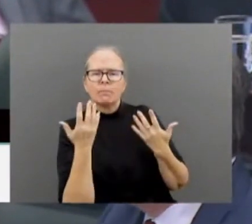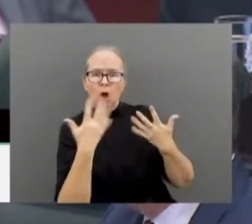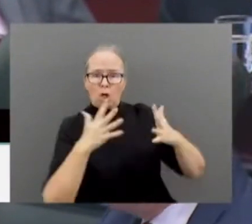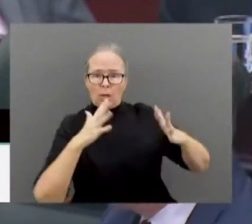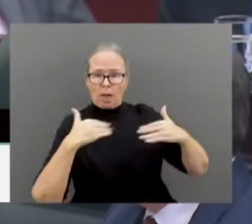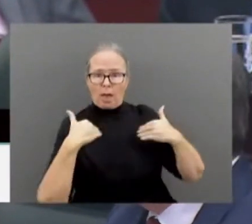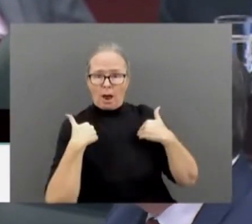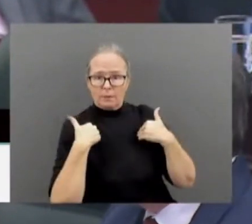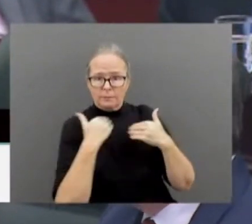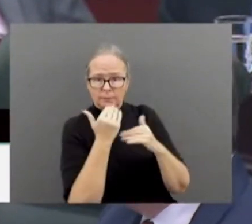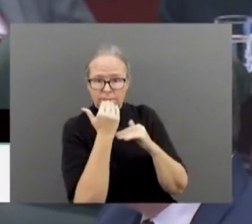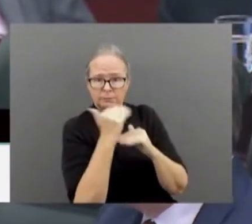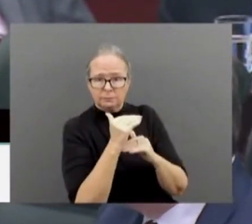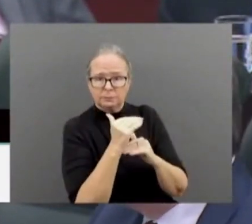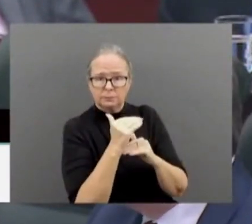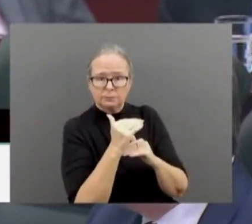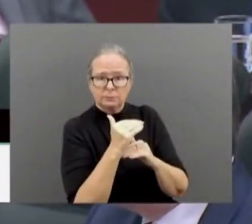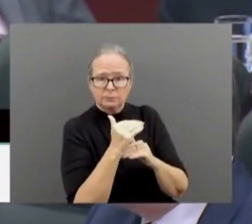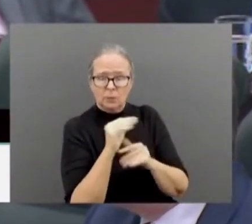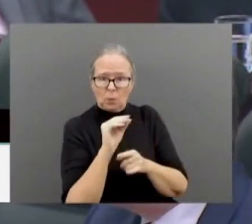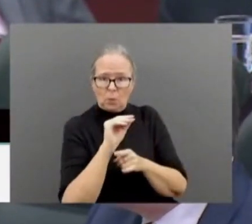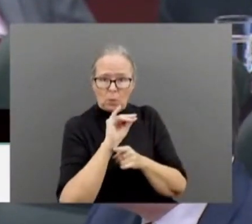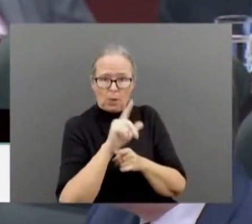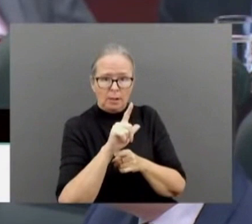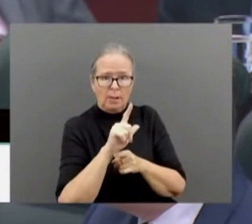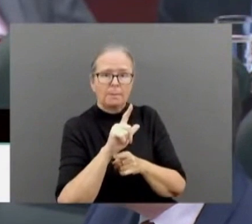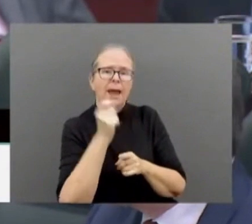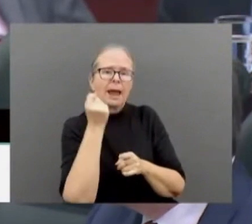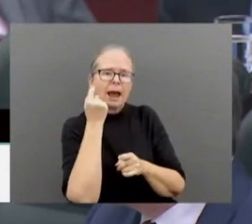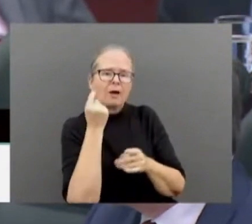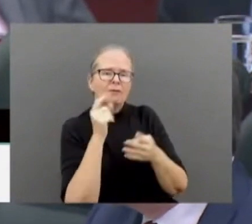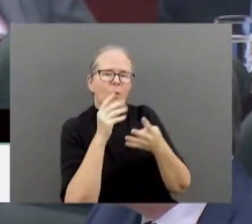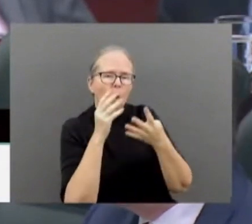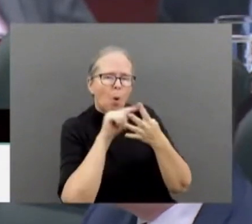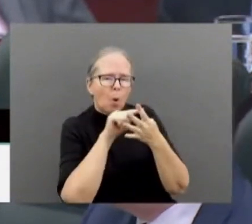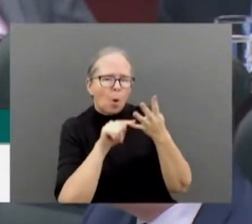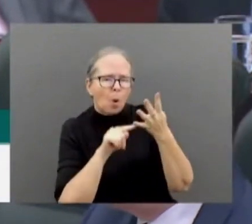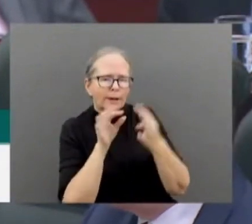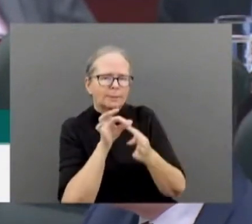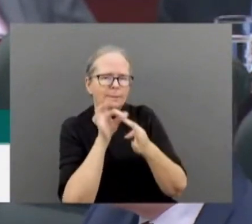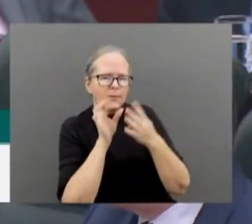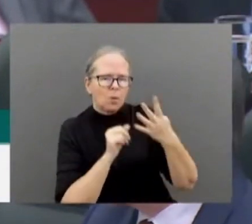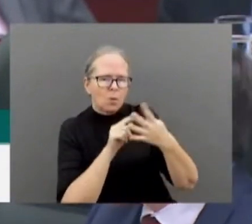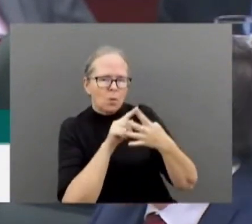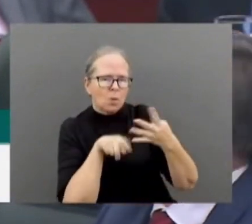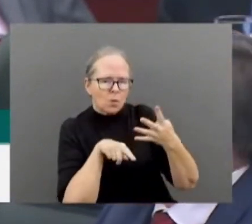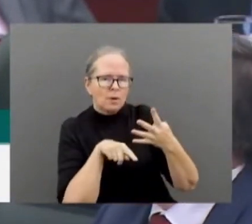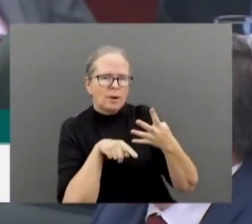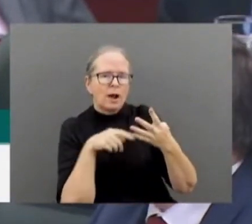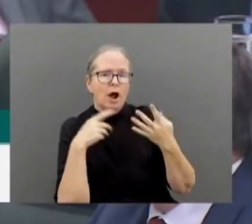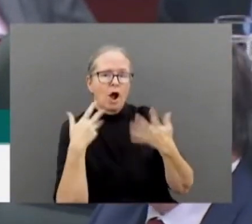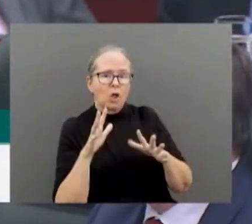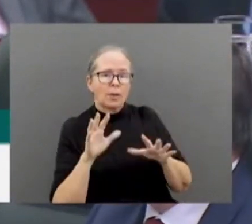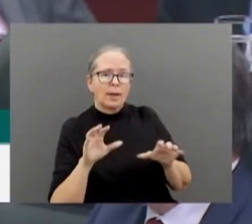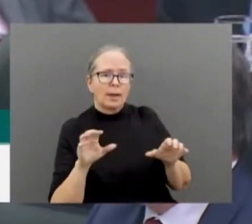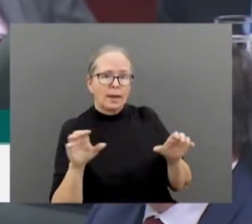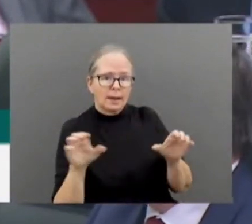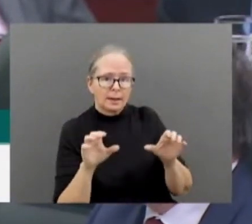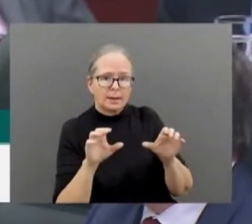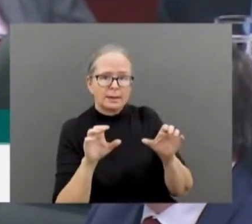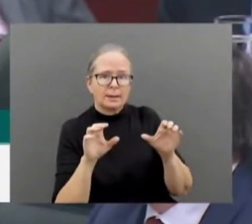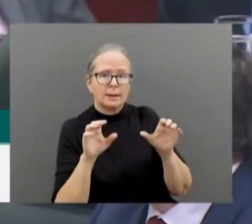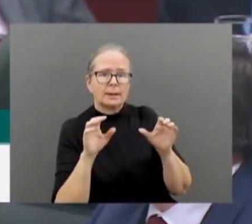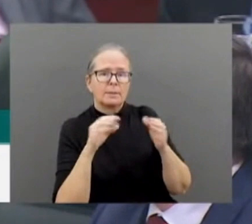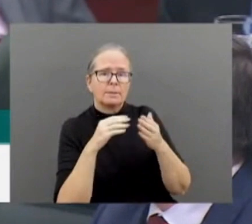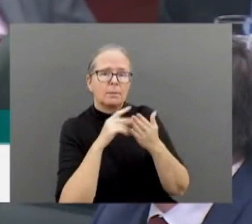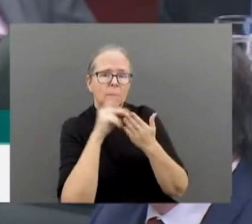for exceptions, including for active coal mines and small number of advanced projects, Mr. Speaker. We're going to protect Albertans. That's what we're here for,